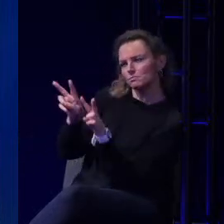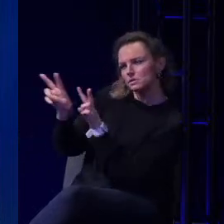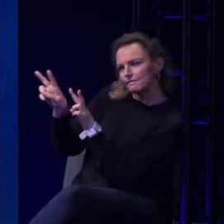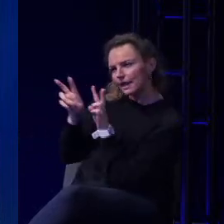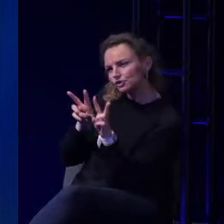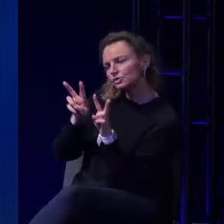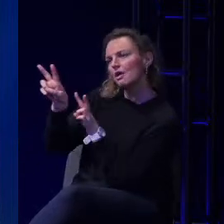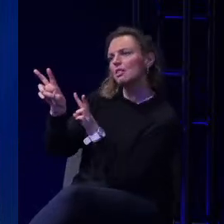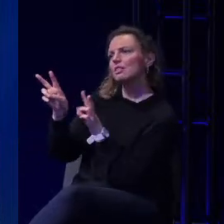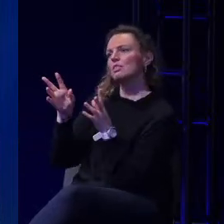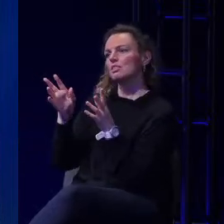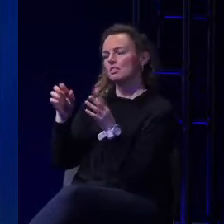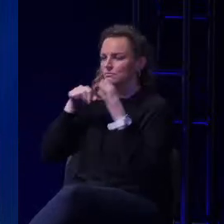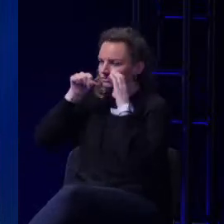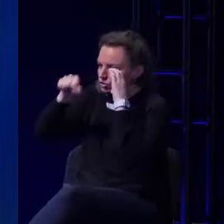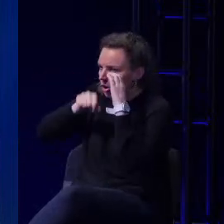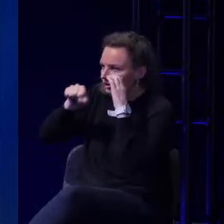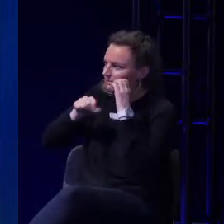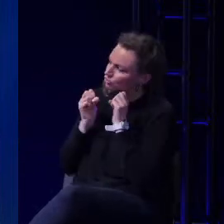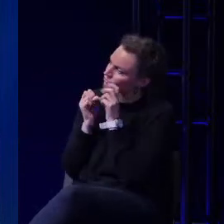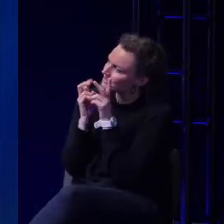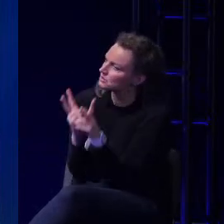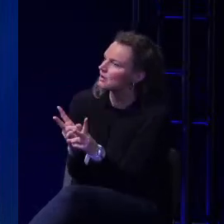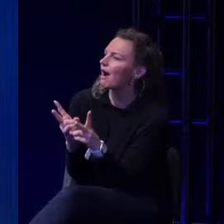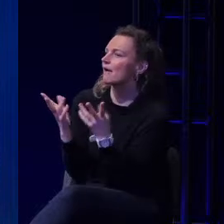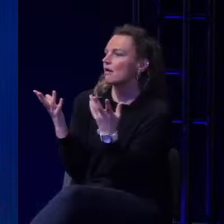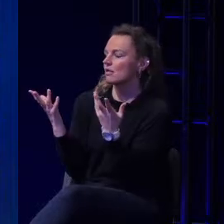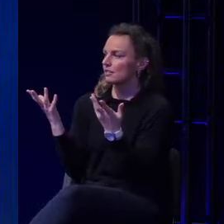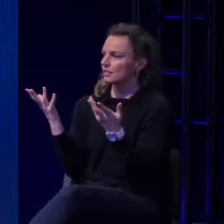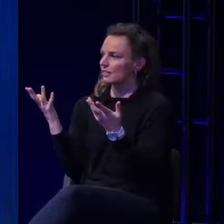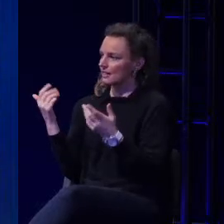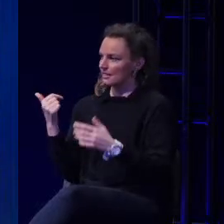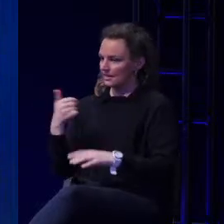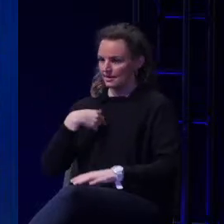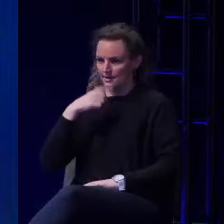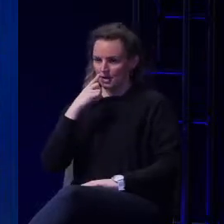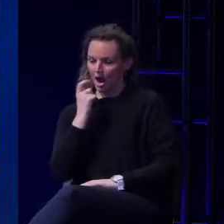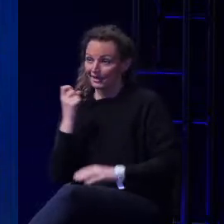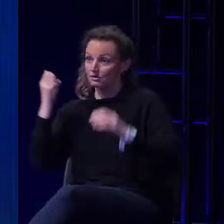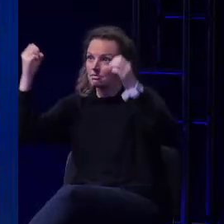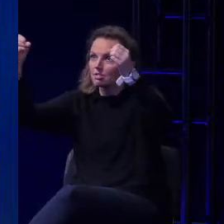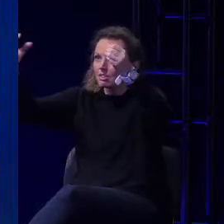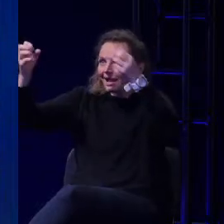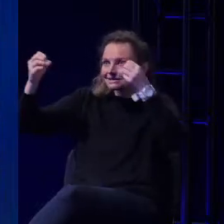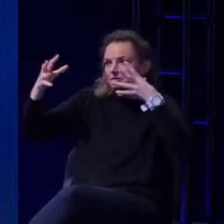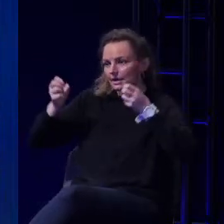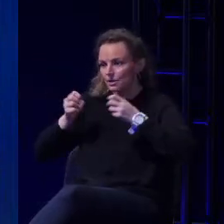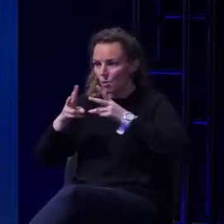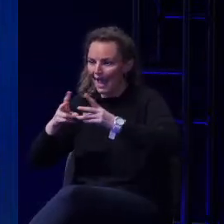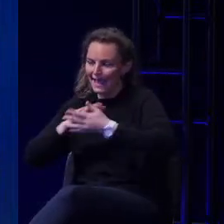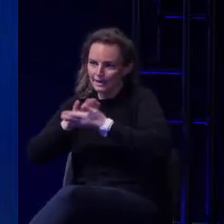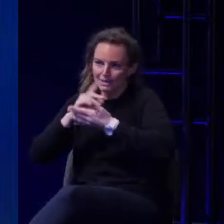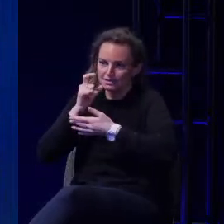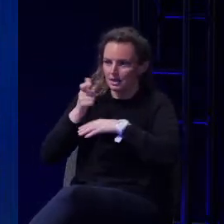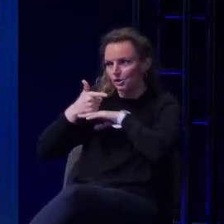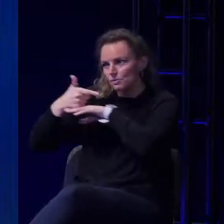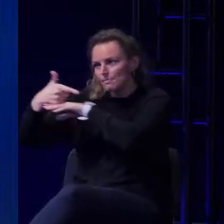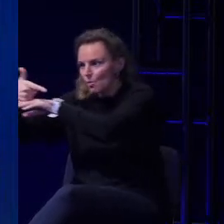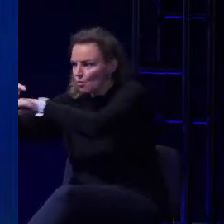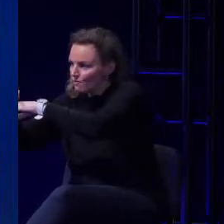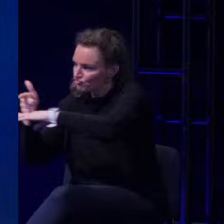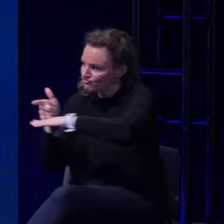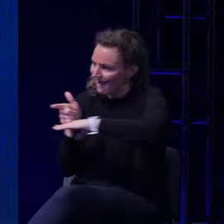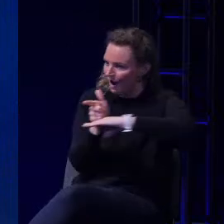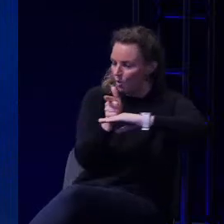observational sort of documentary style. I was able to light it in a way where I could move around. It's just a small bathroom